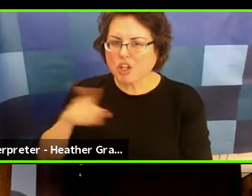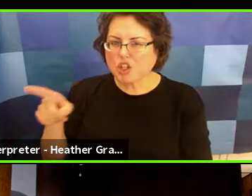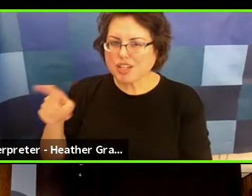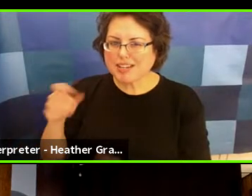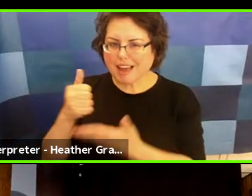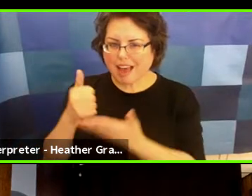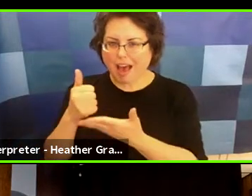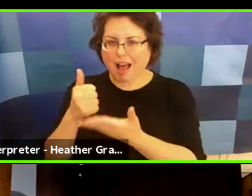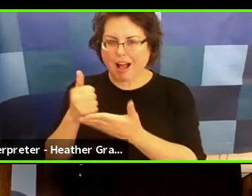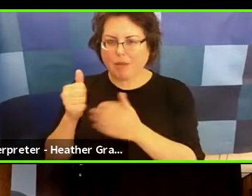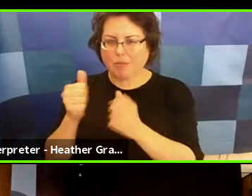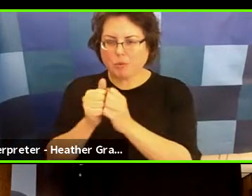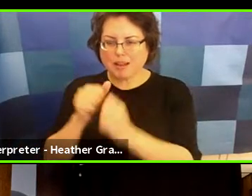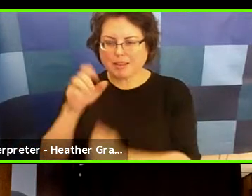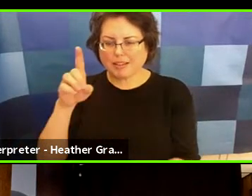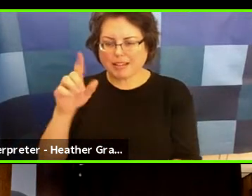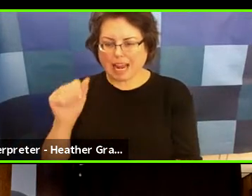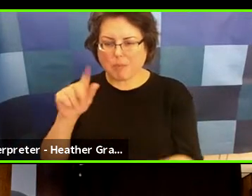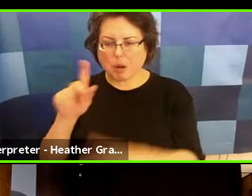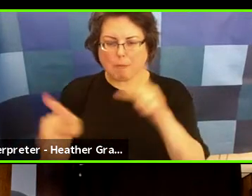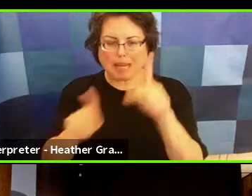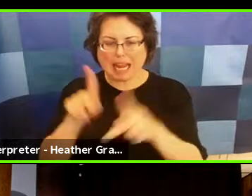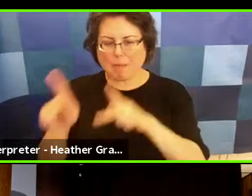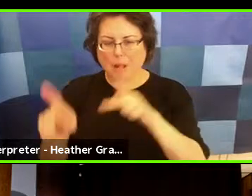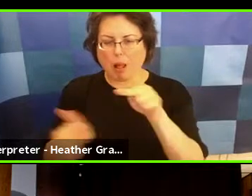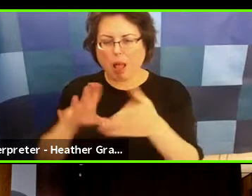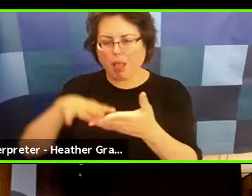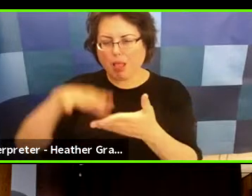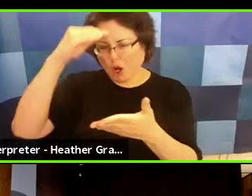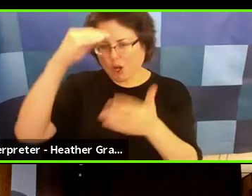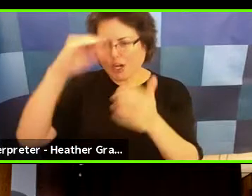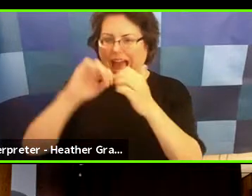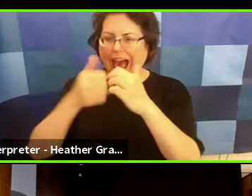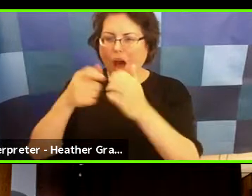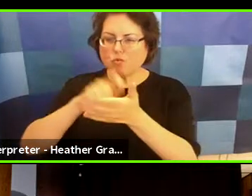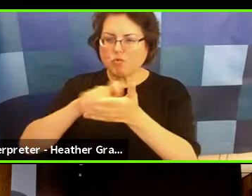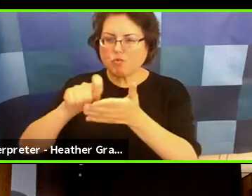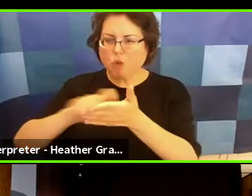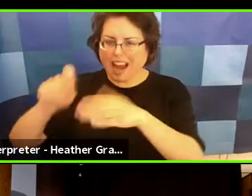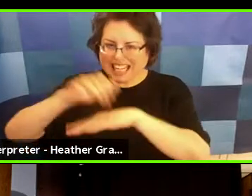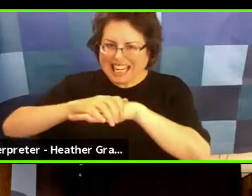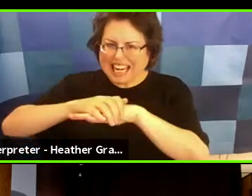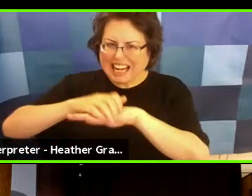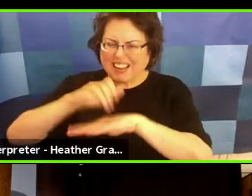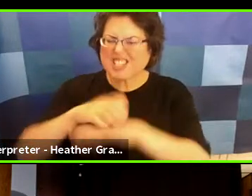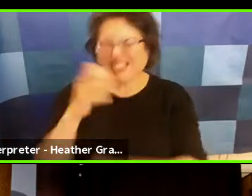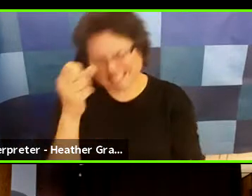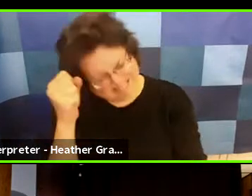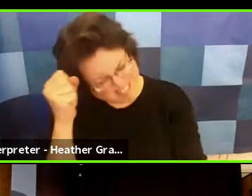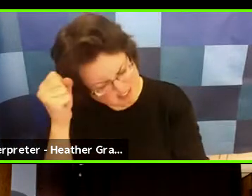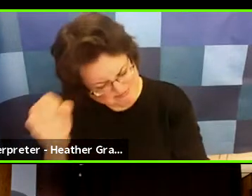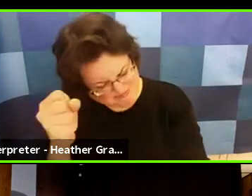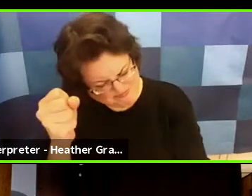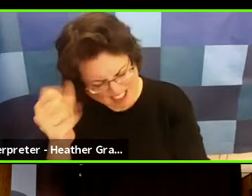helping disabled individuals learn how to write English. I forget what her name was.